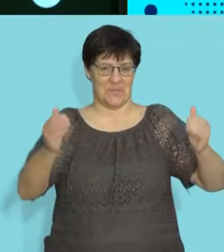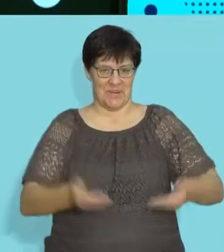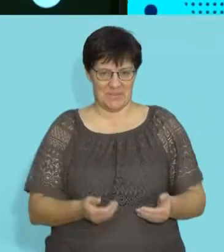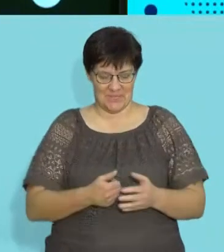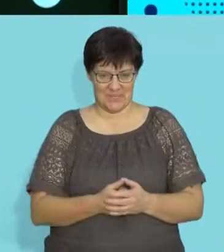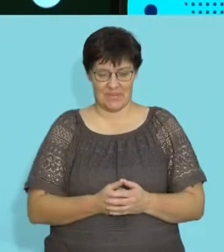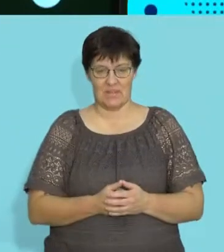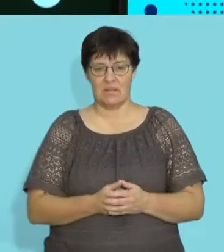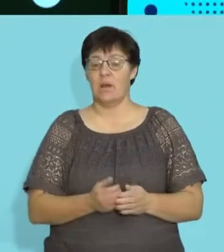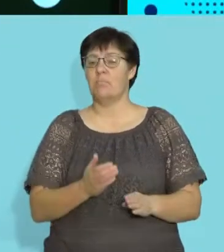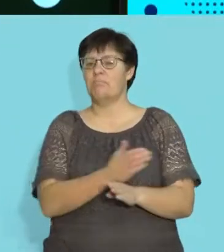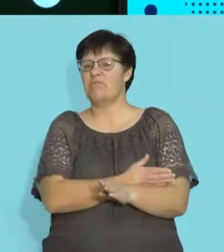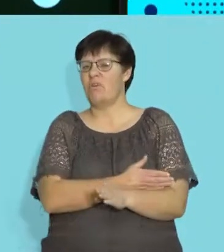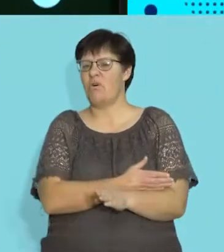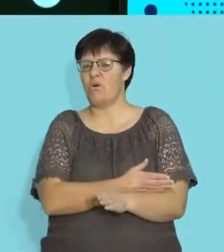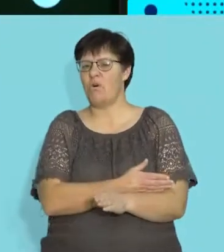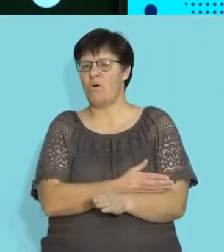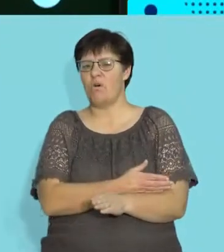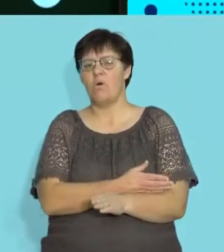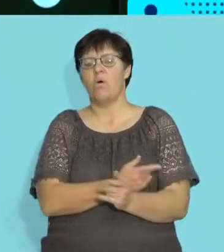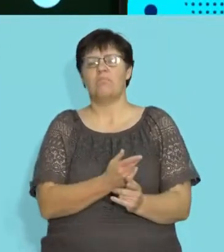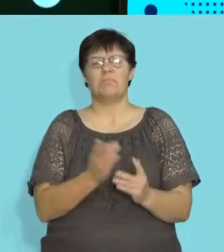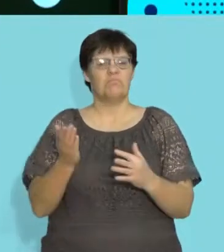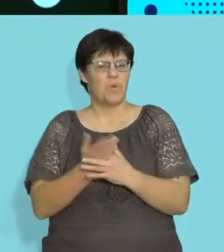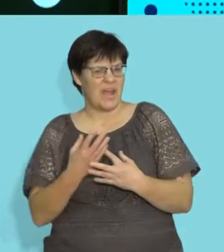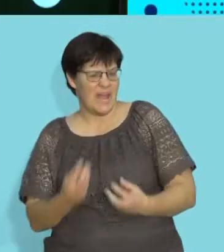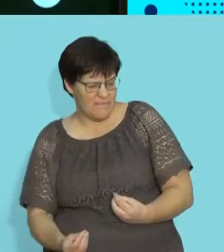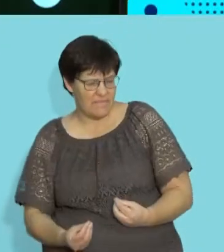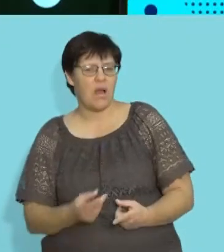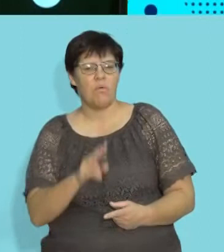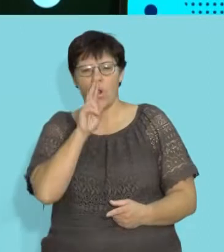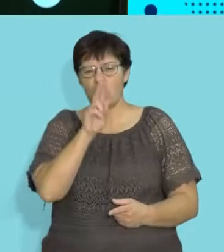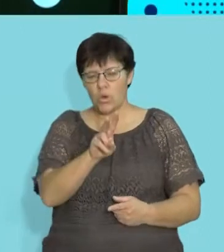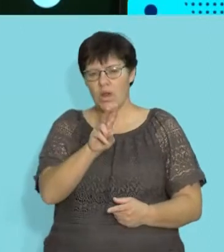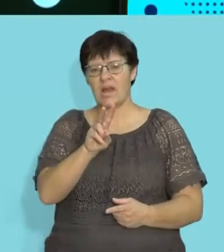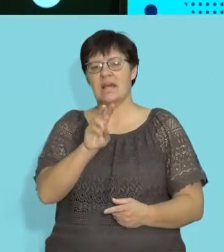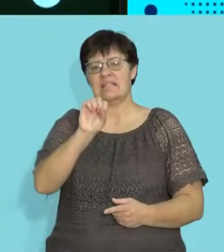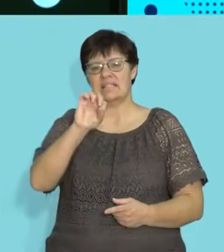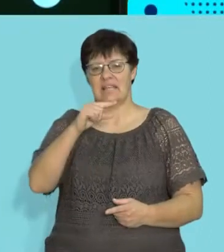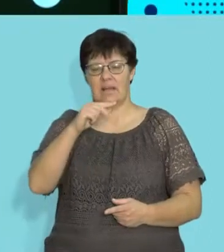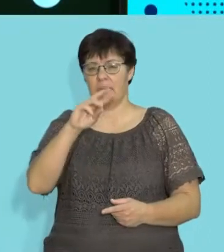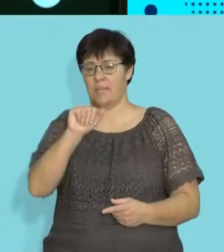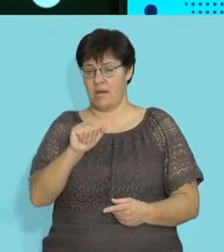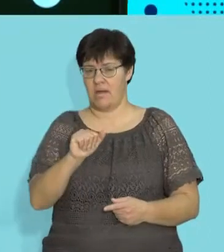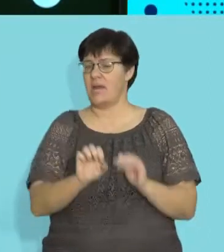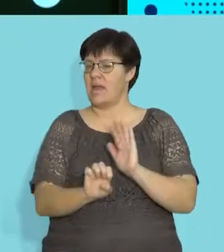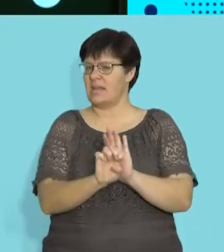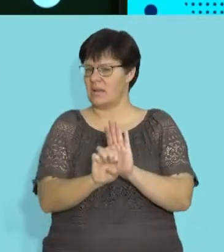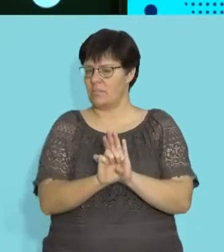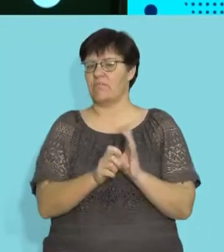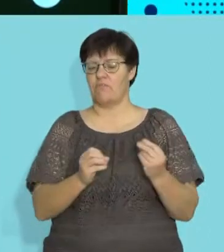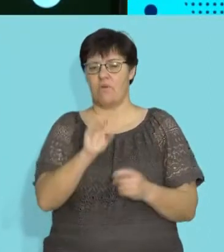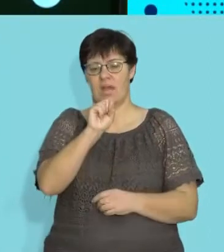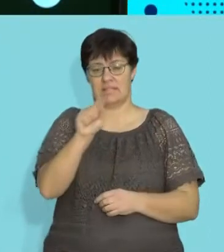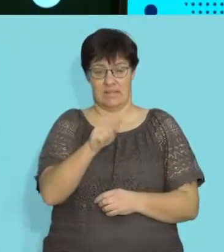Welcome back, everyone. Before the break, we had looked at a sigma example of an infinite series. For